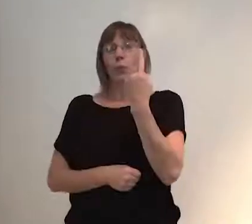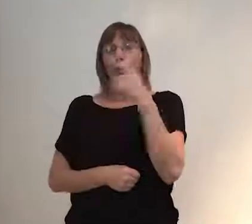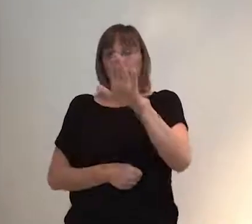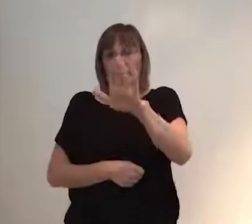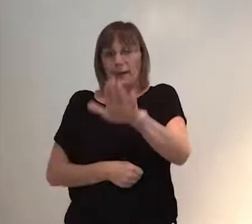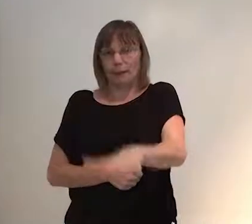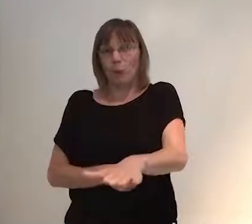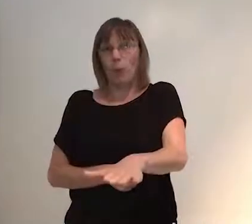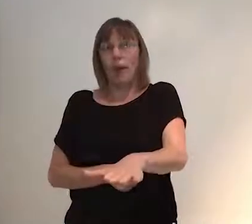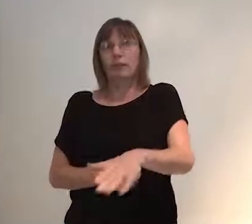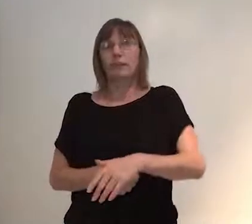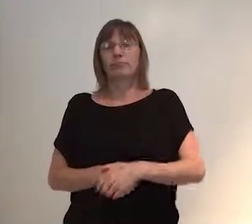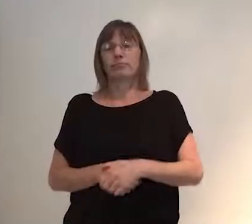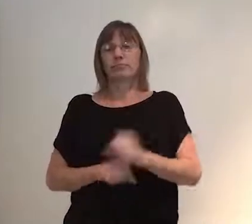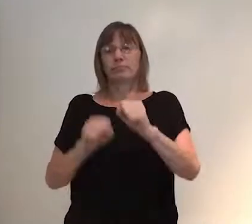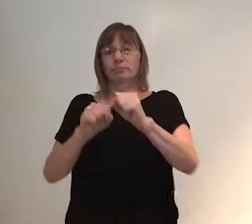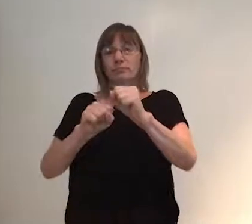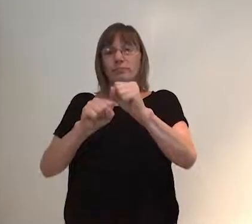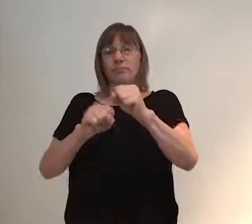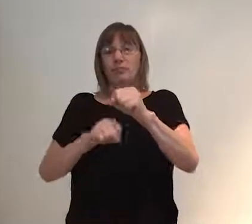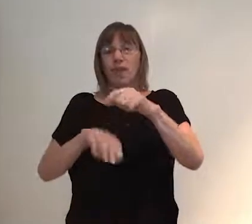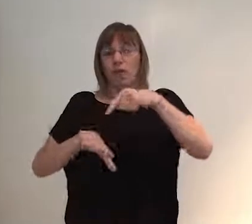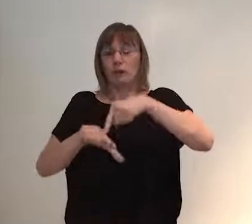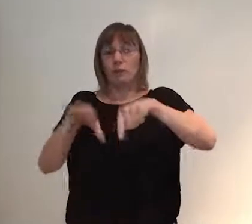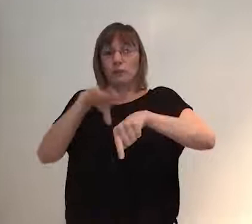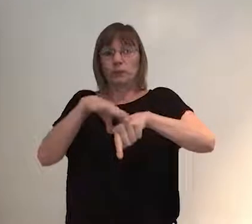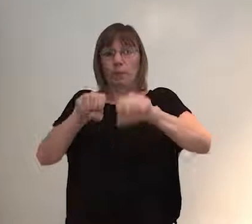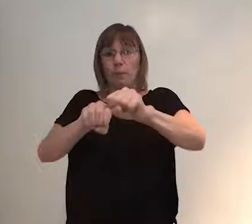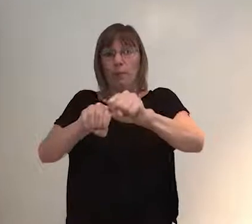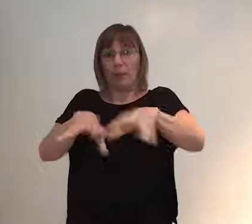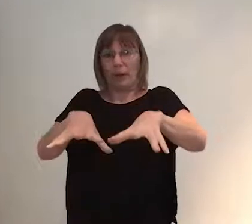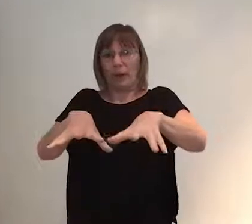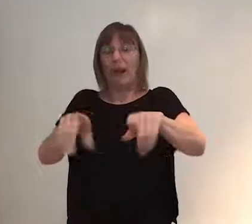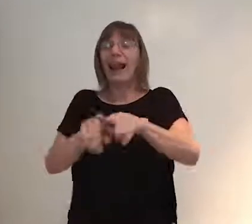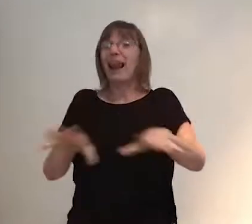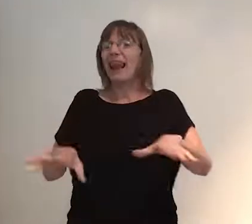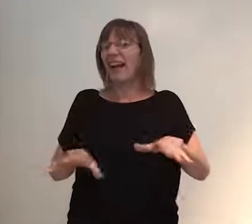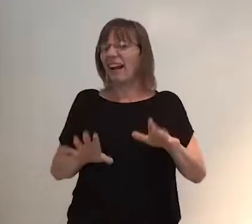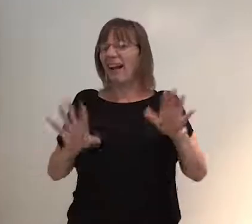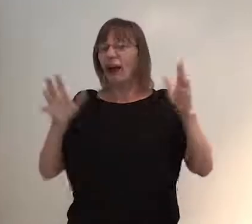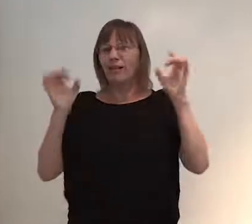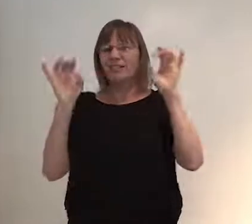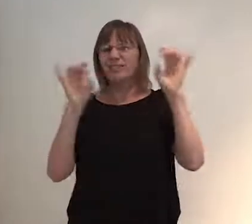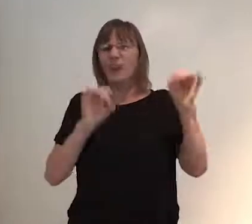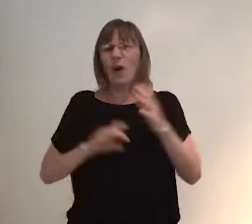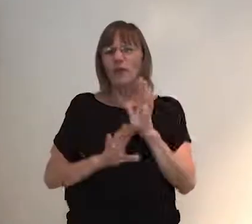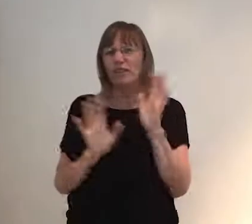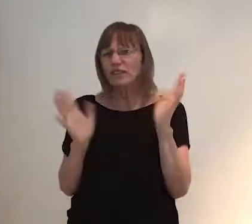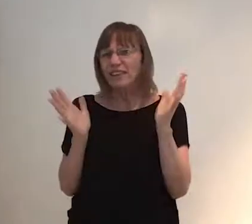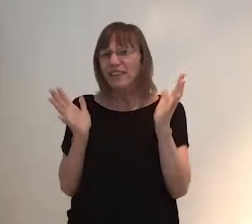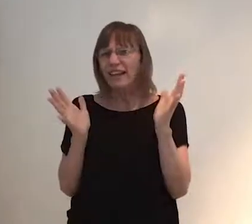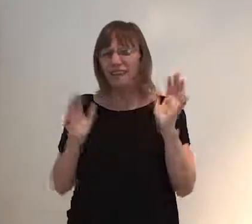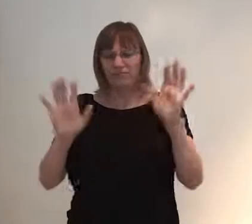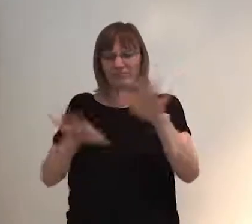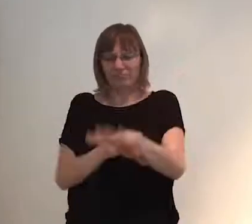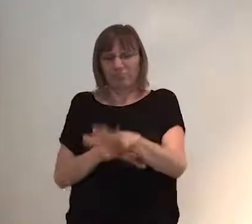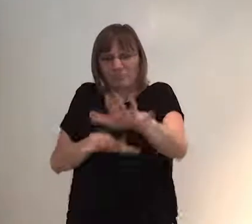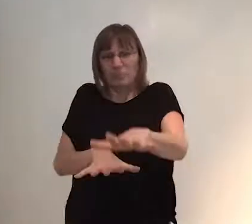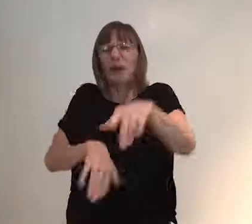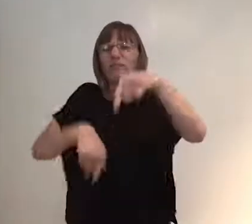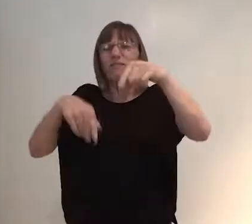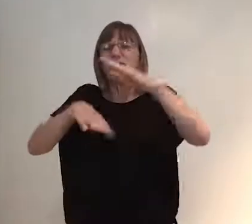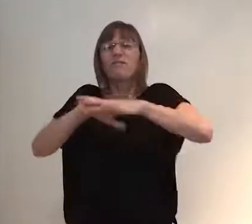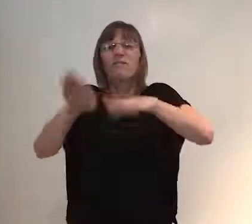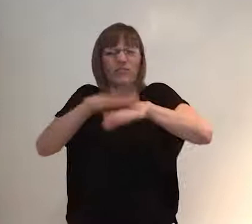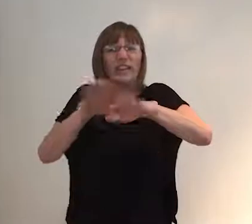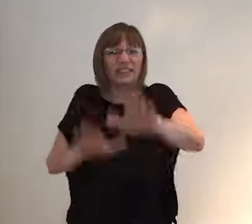little step forward, spread those toes, those yoga toes, nice and wide, and spread them into